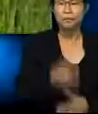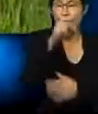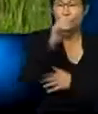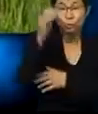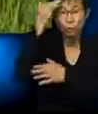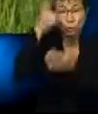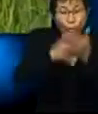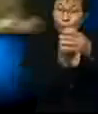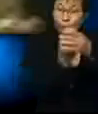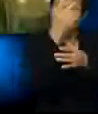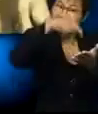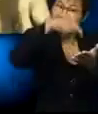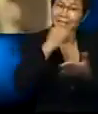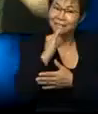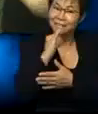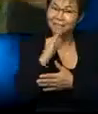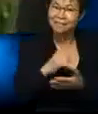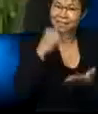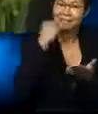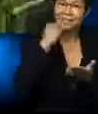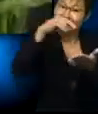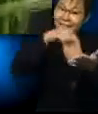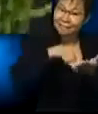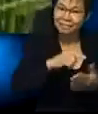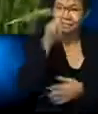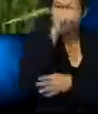Do you know what plant this is?